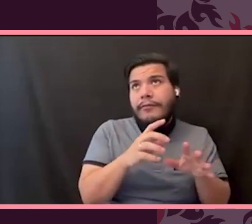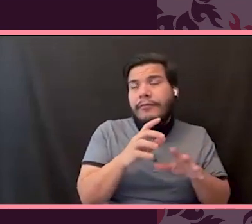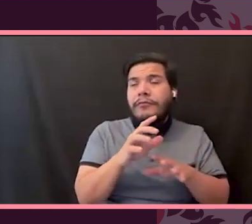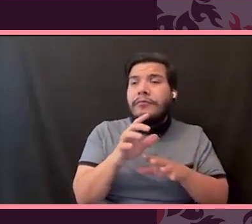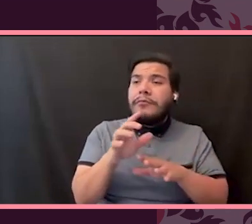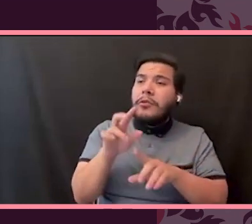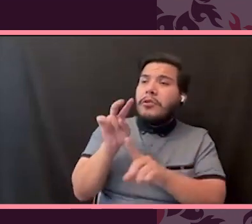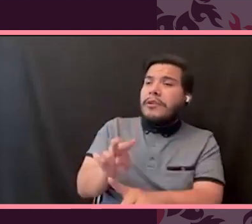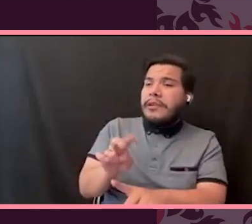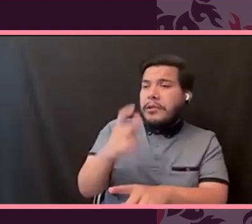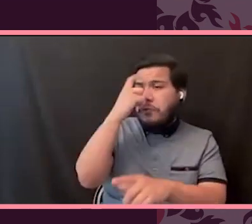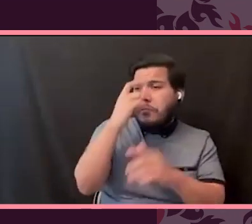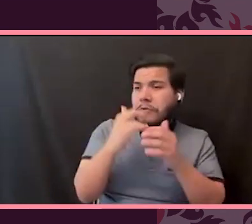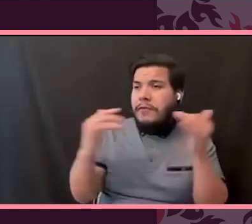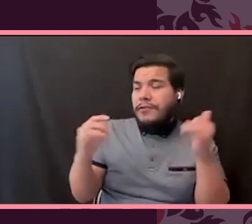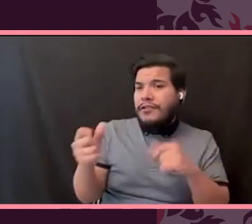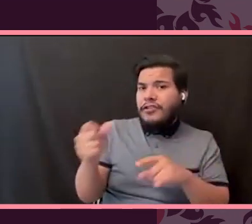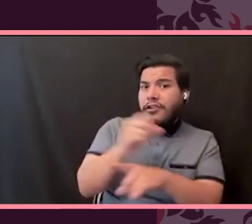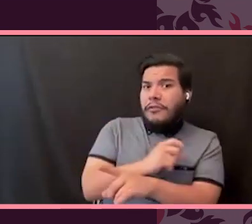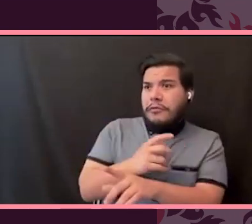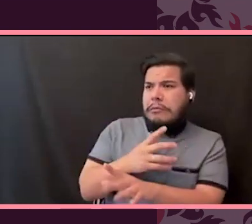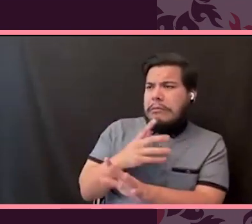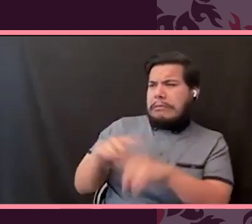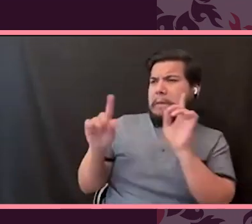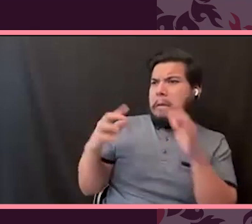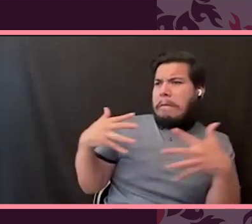sort of other to be feared,